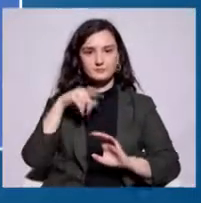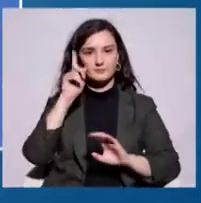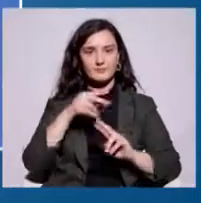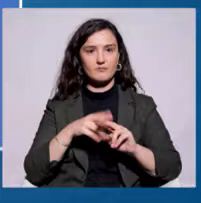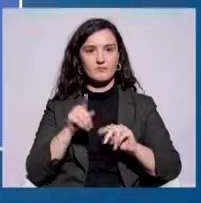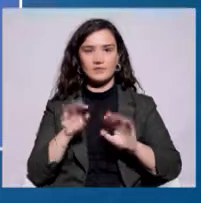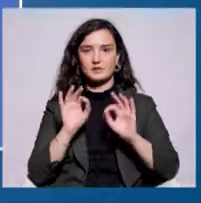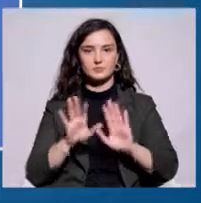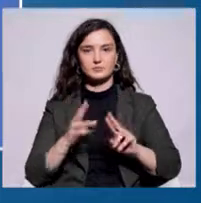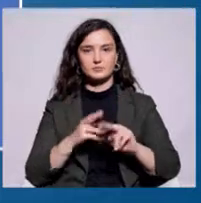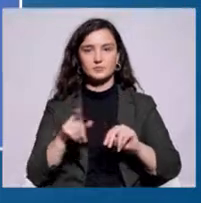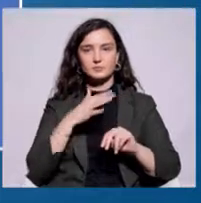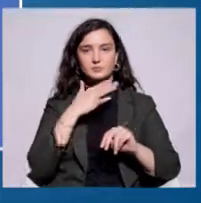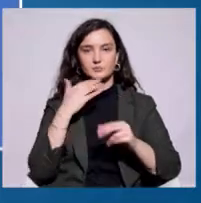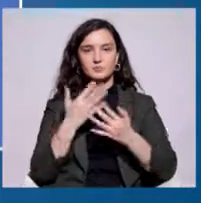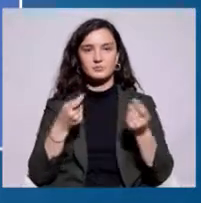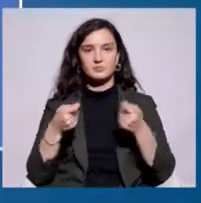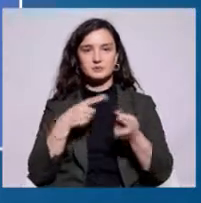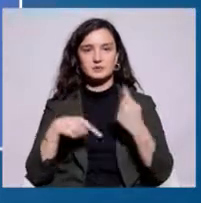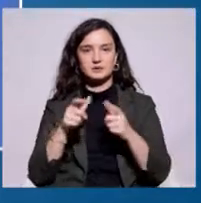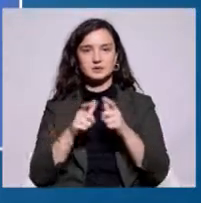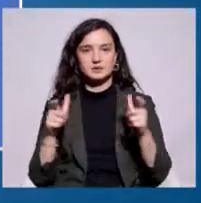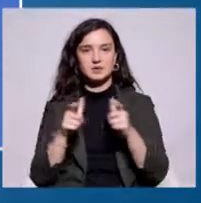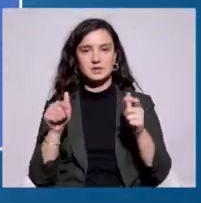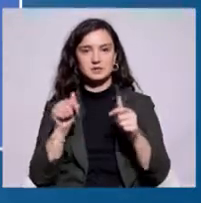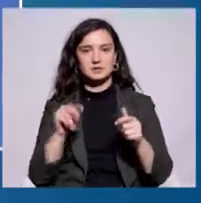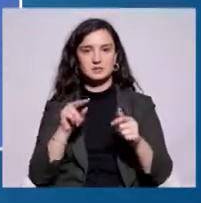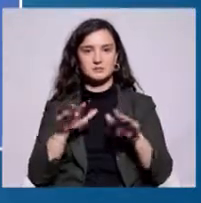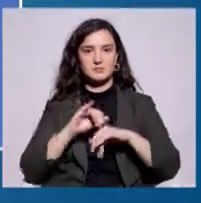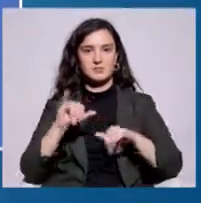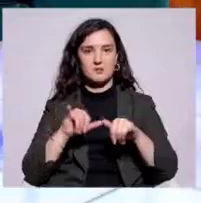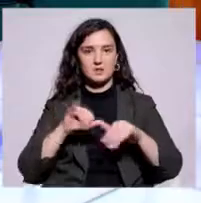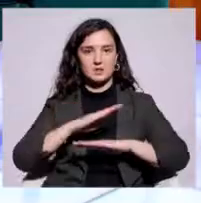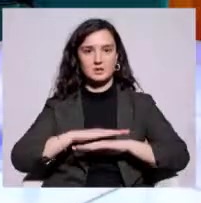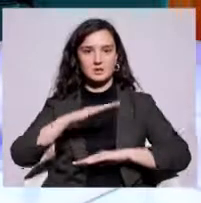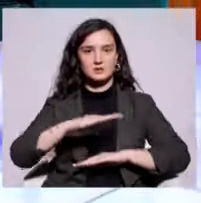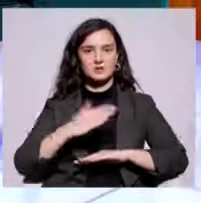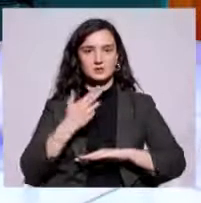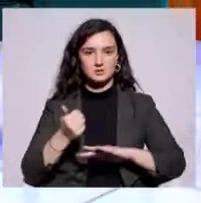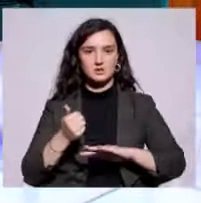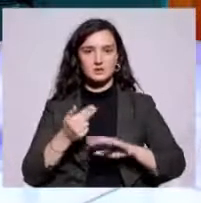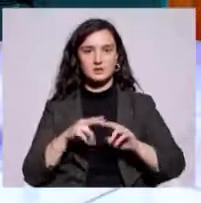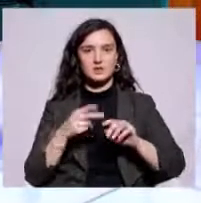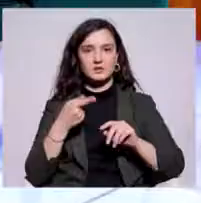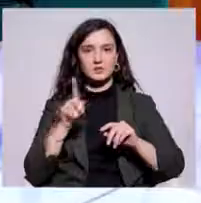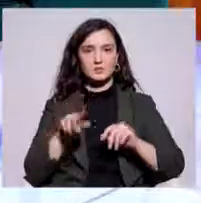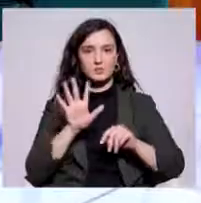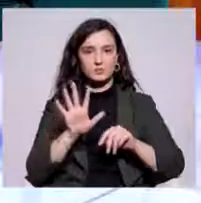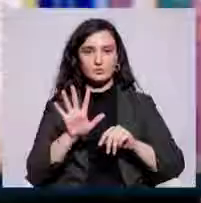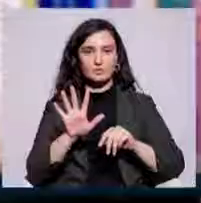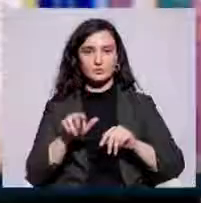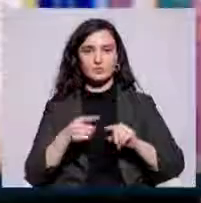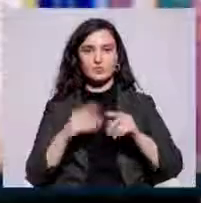that's false because there is a business card on the desk. Wonderful. And for number 5,